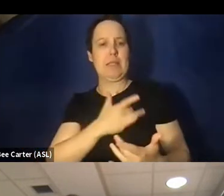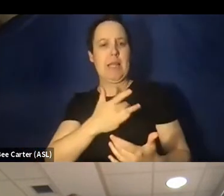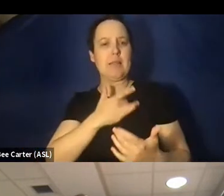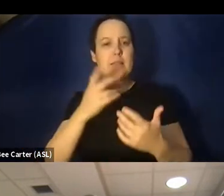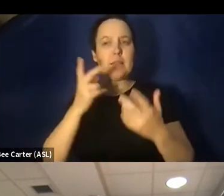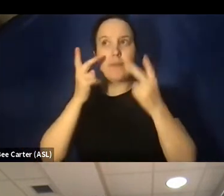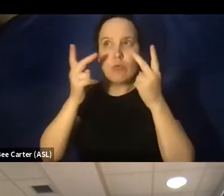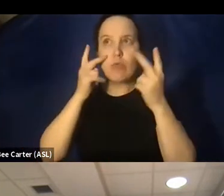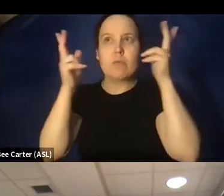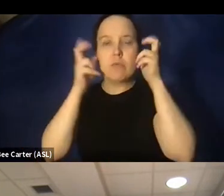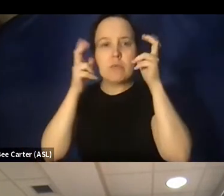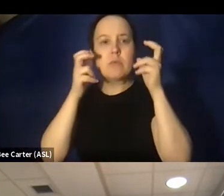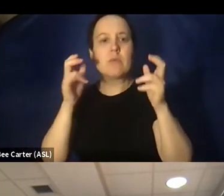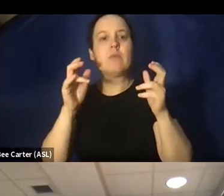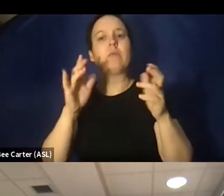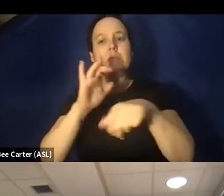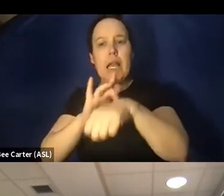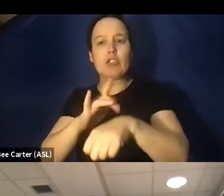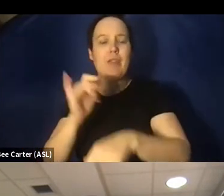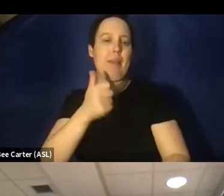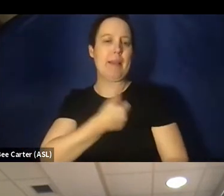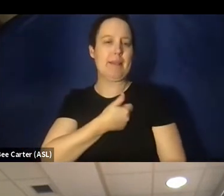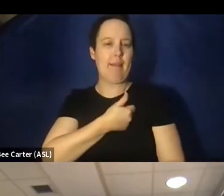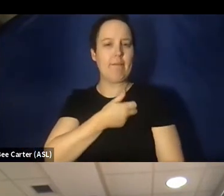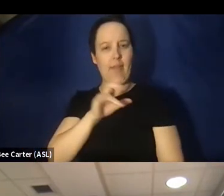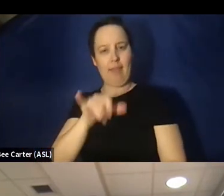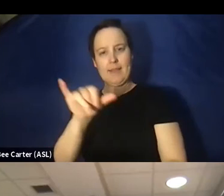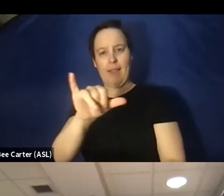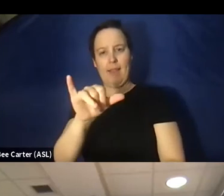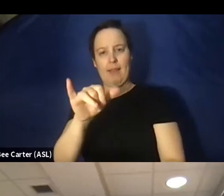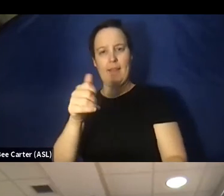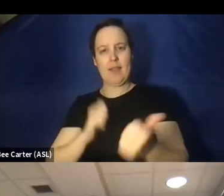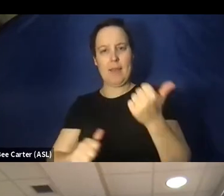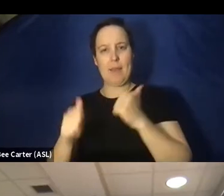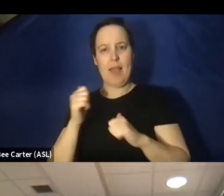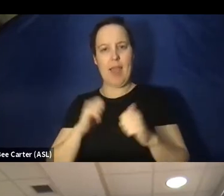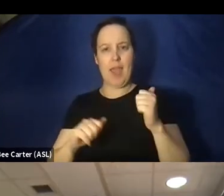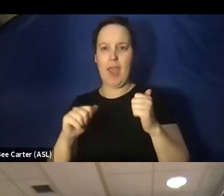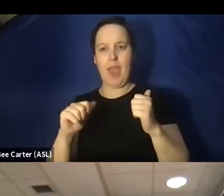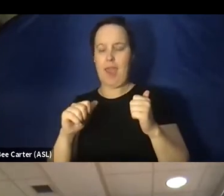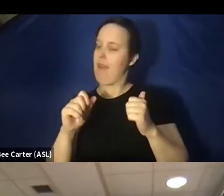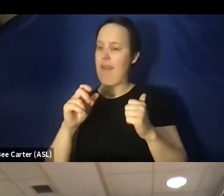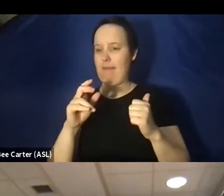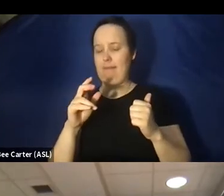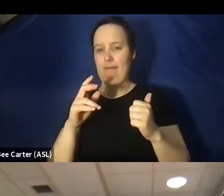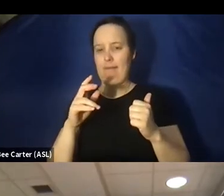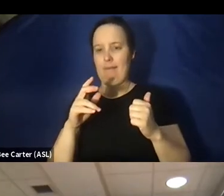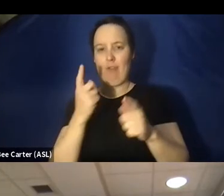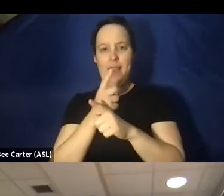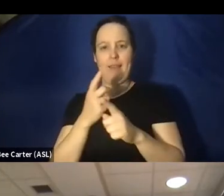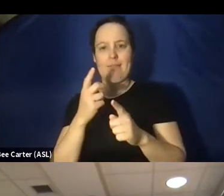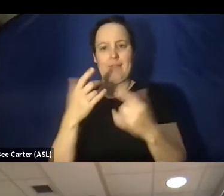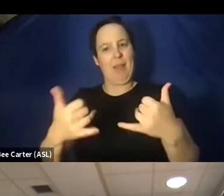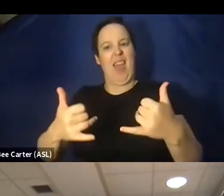person. And this is like the play, right? This is the abundance of the experience. Mm-hmm. And